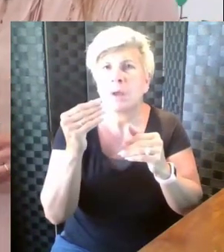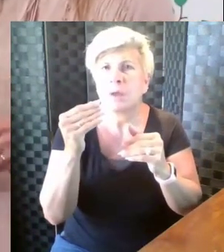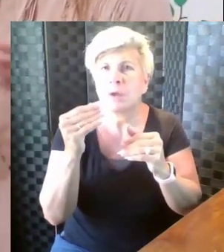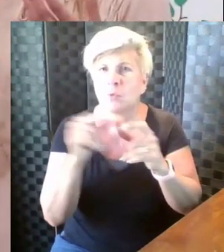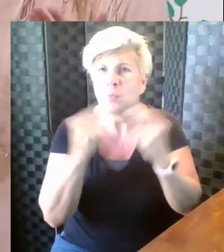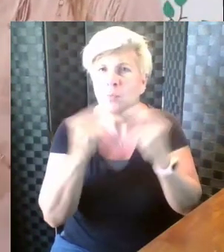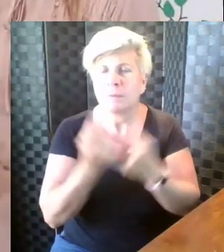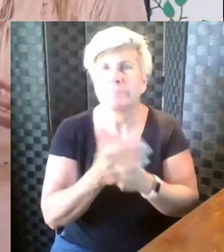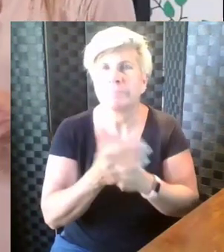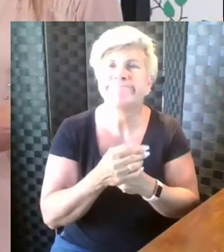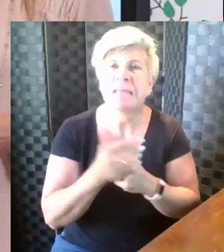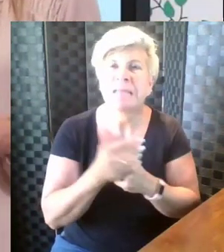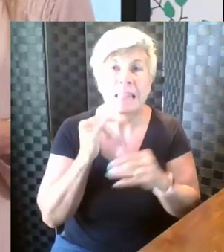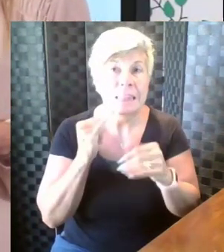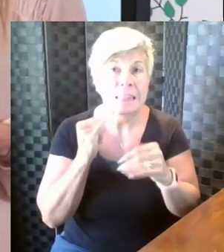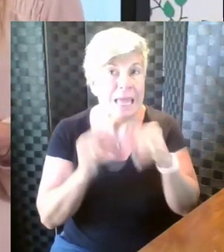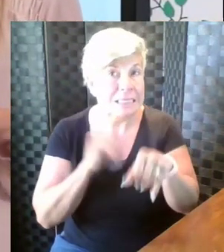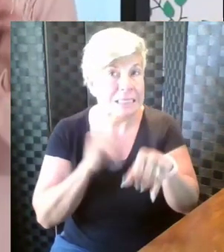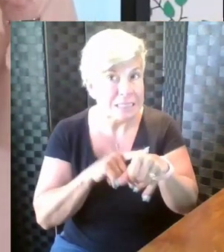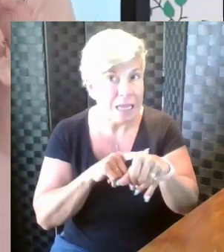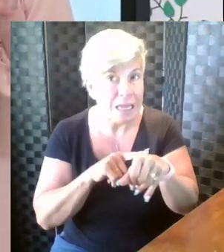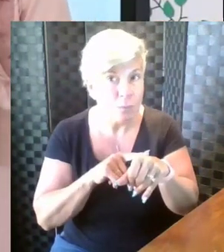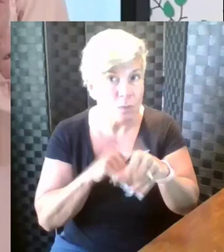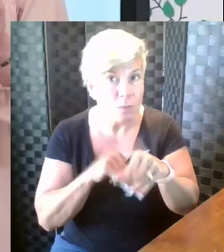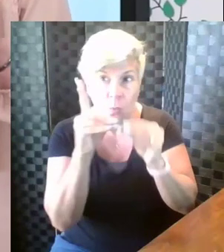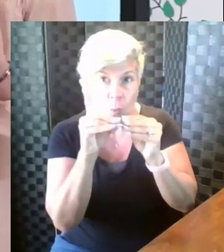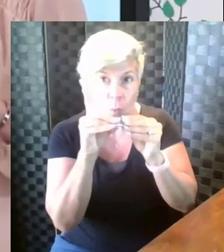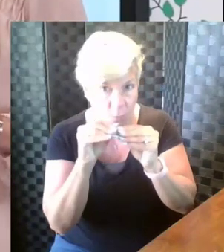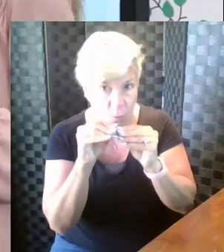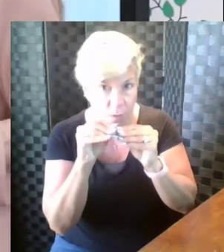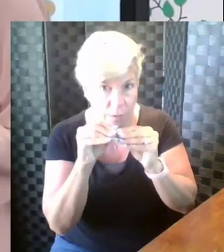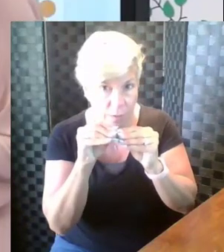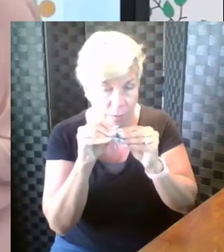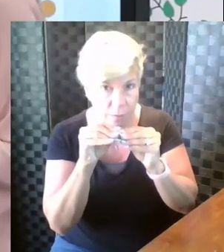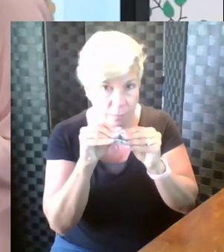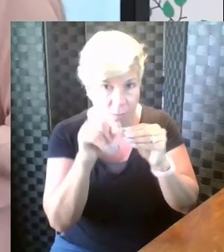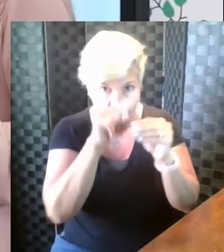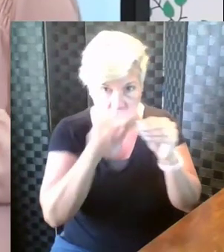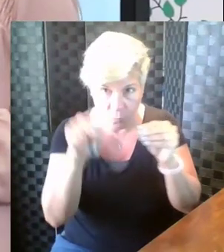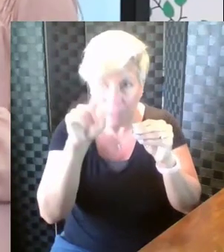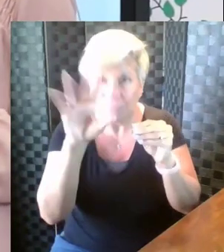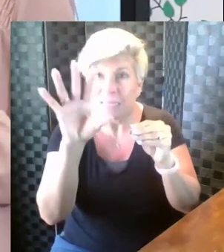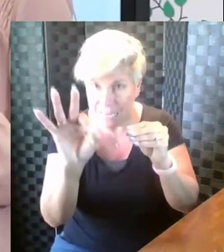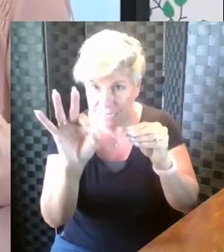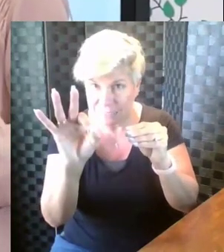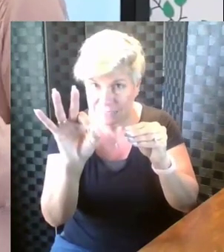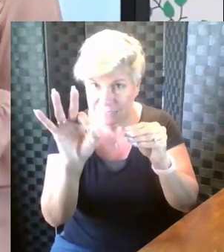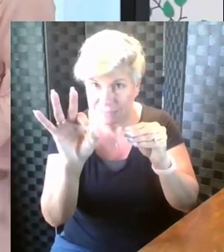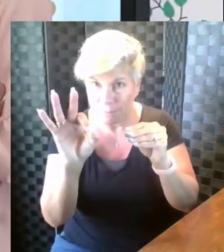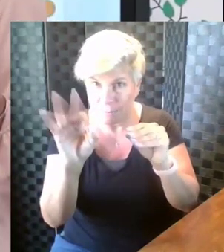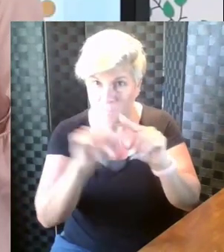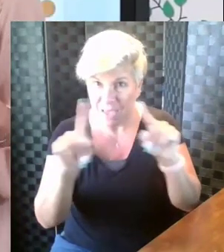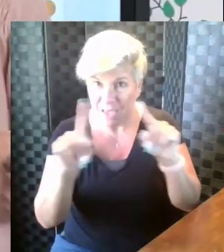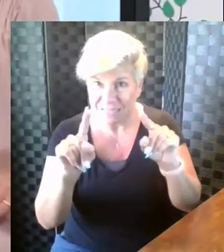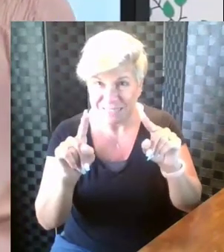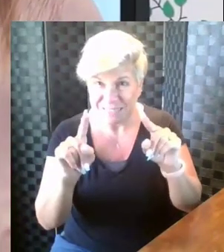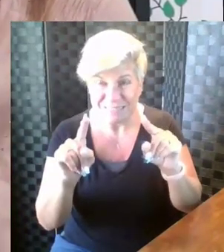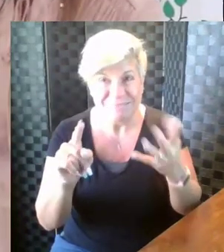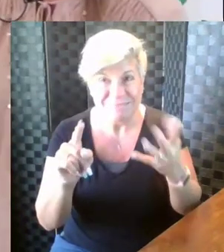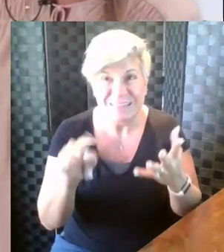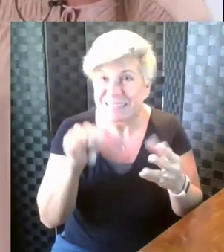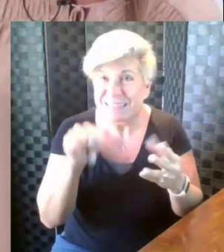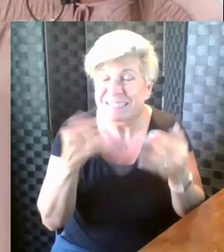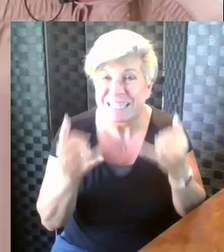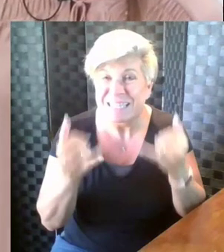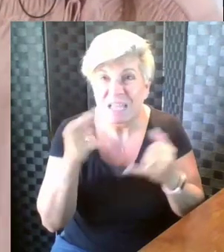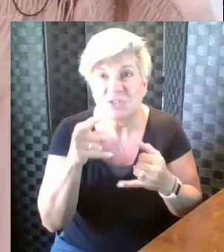more. Last time when we were talking about more, we just did one more, and one more would be 9. But